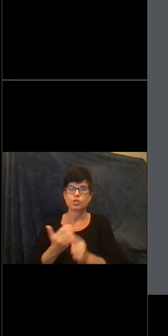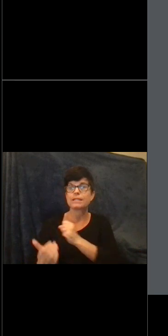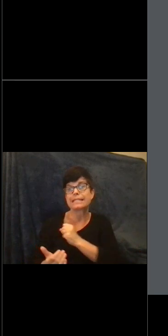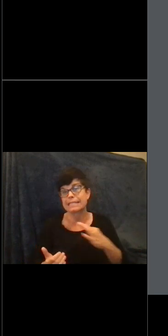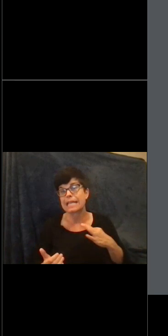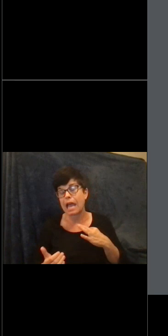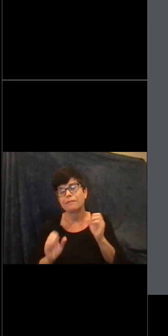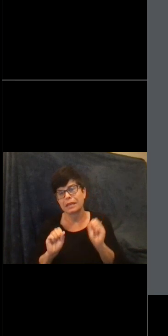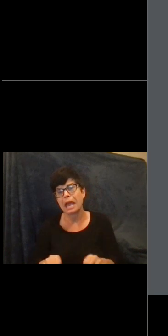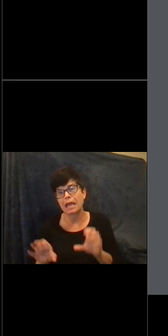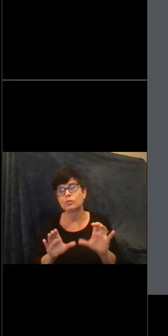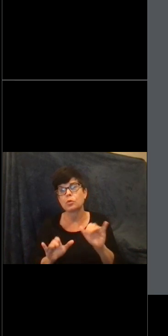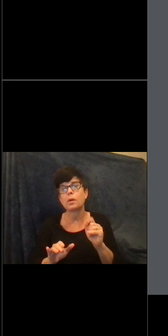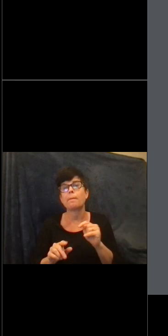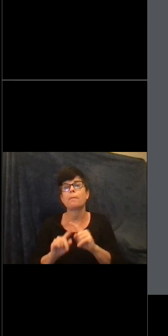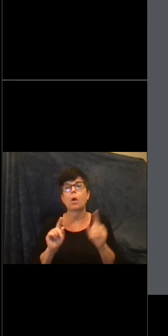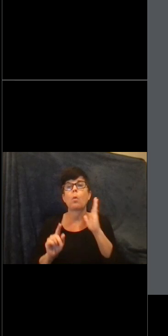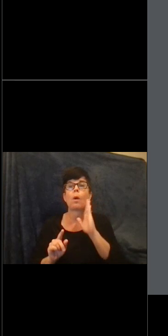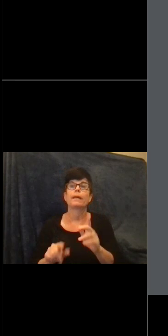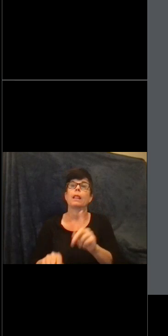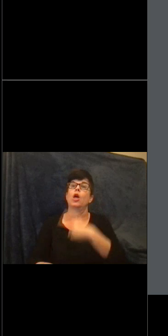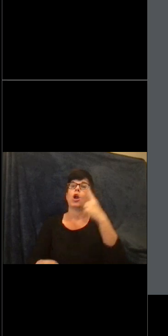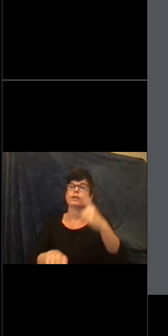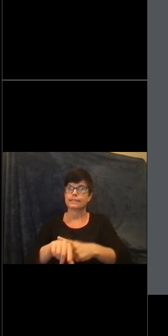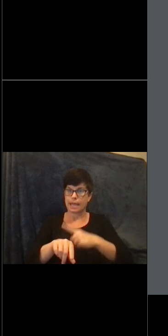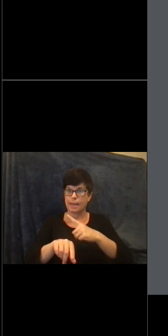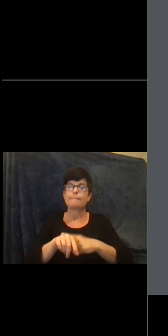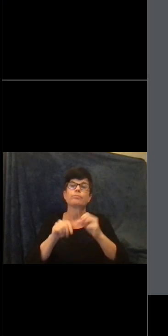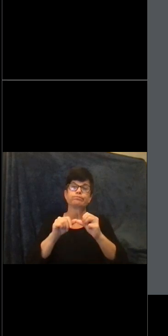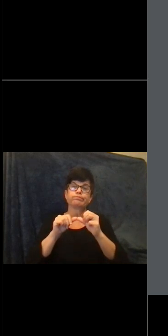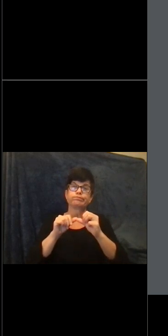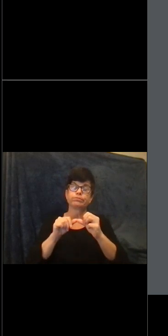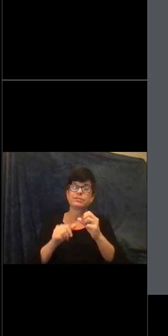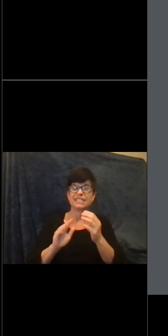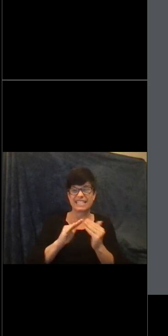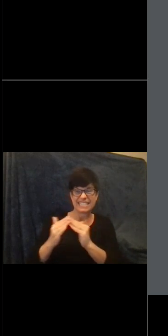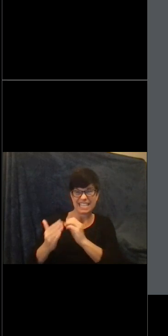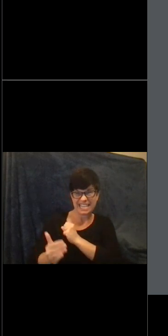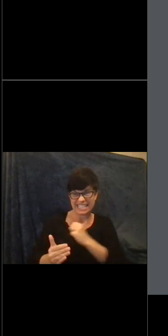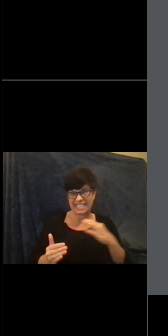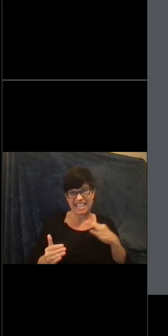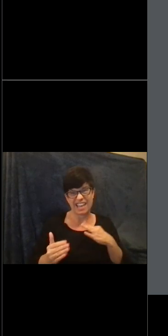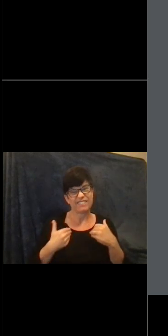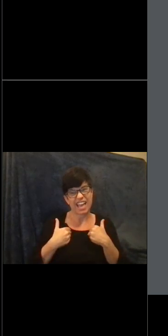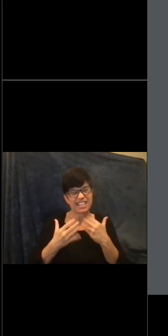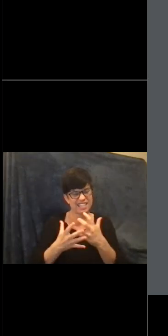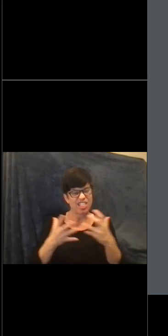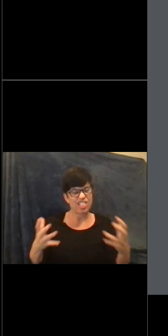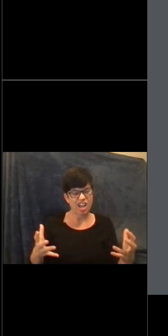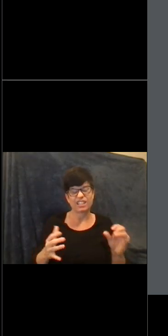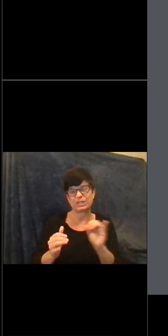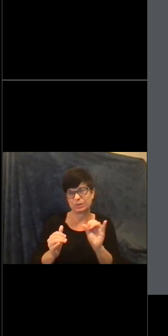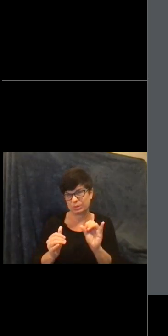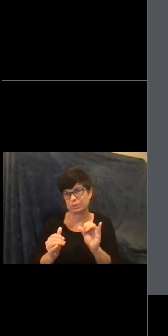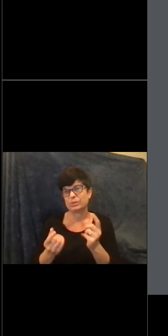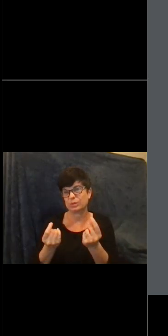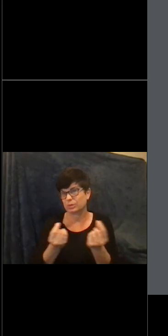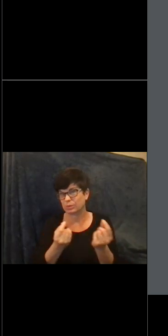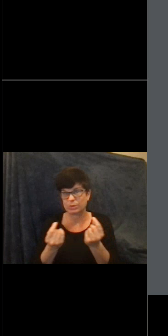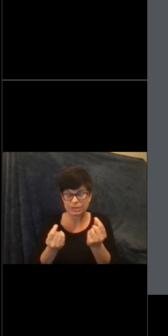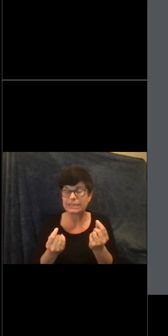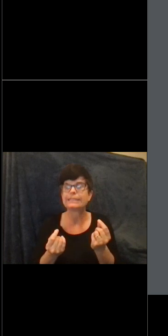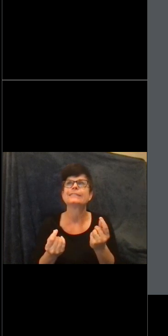time. City staff also is inundated with work as well. So therefore, the last resort maybe